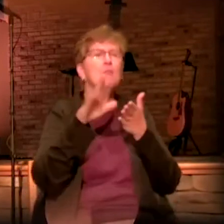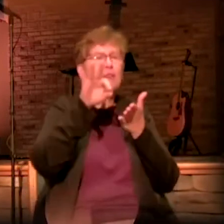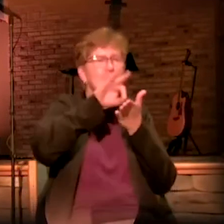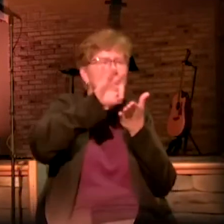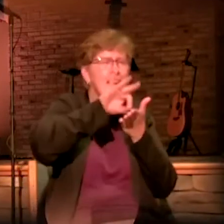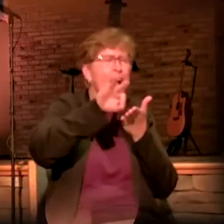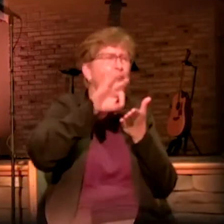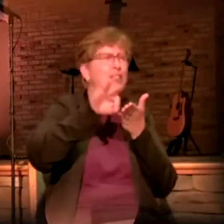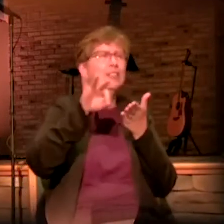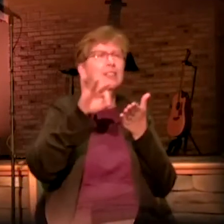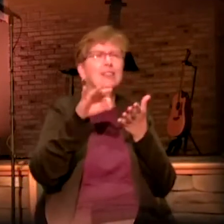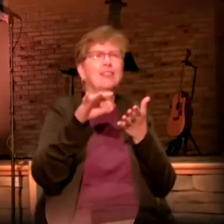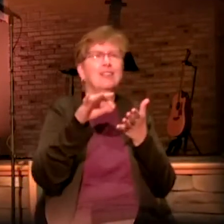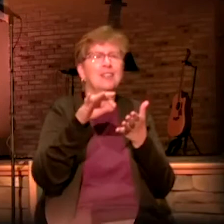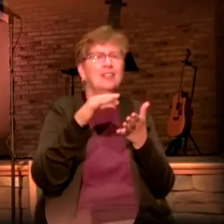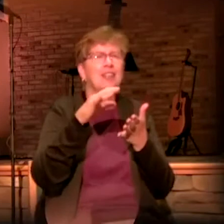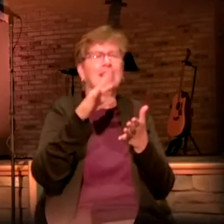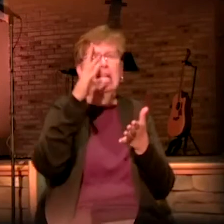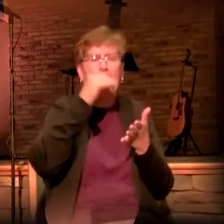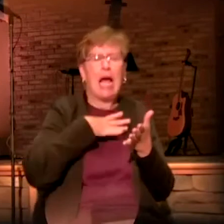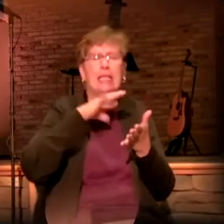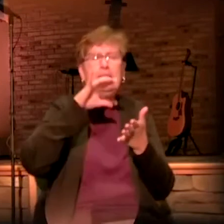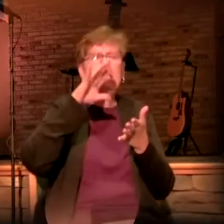His name was Joe, probably, and he's counting